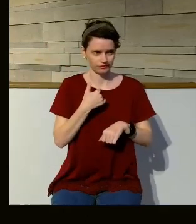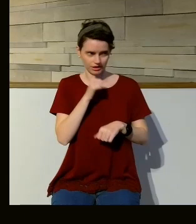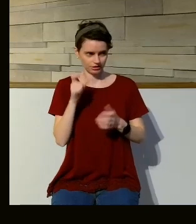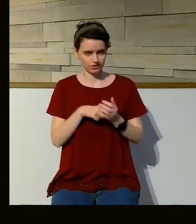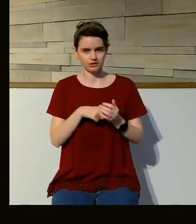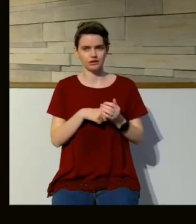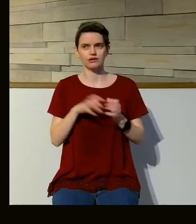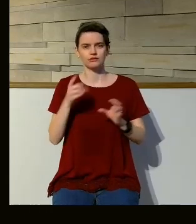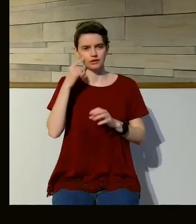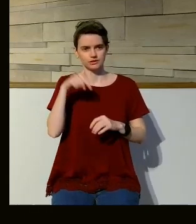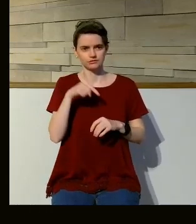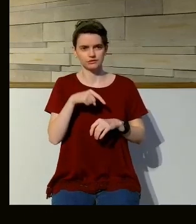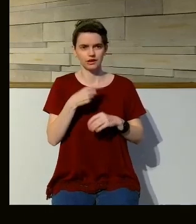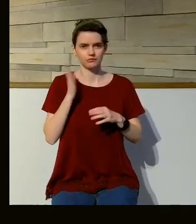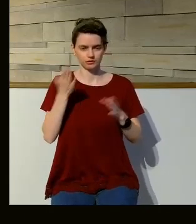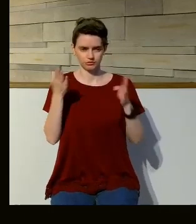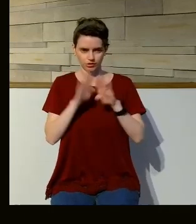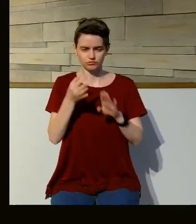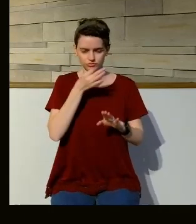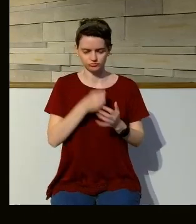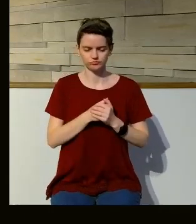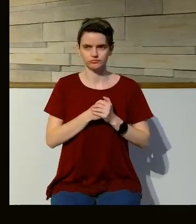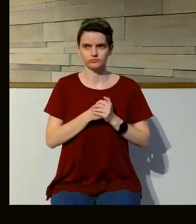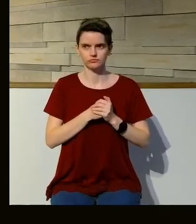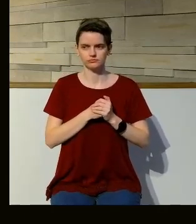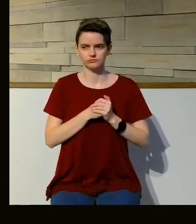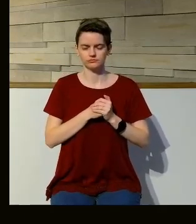I'll just do it for this one, and I'll be closing soon.